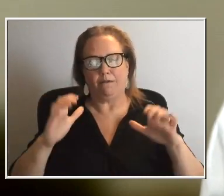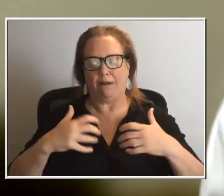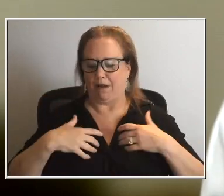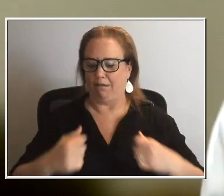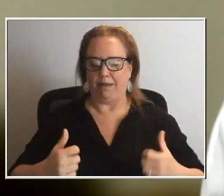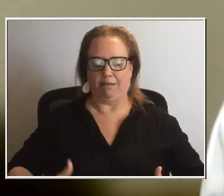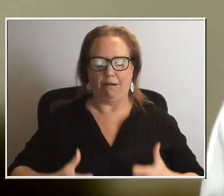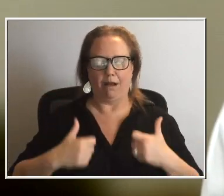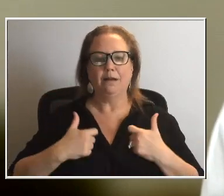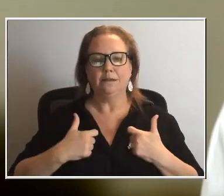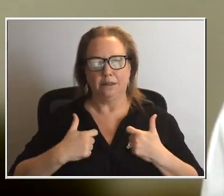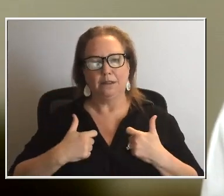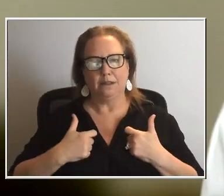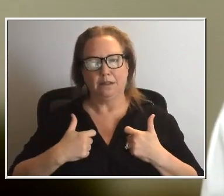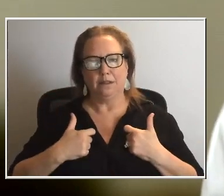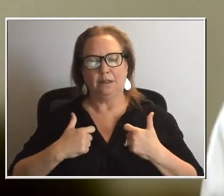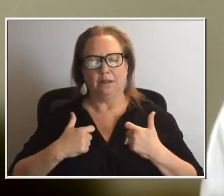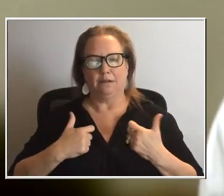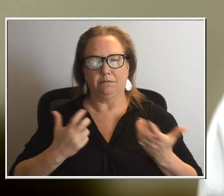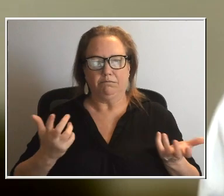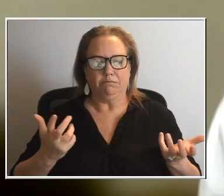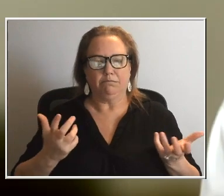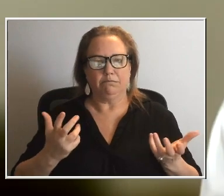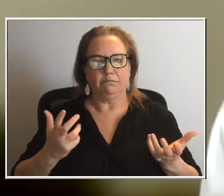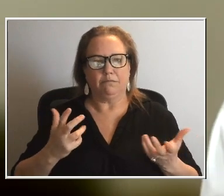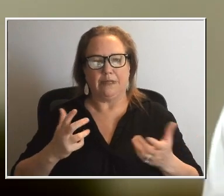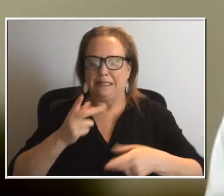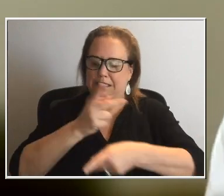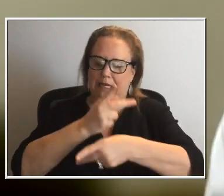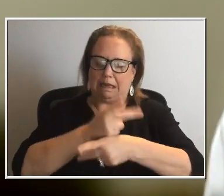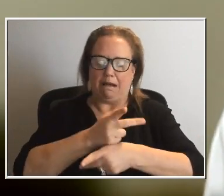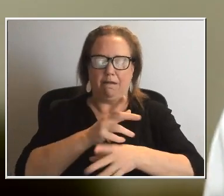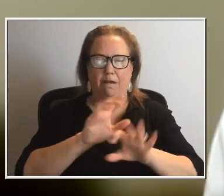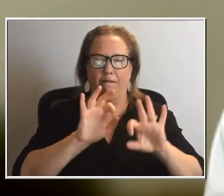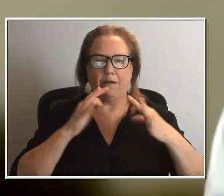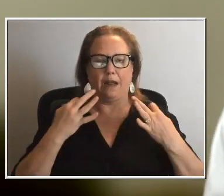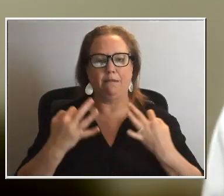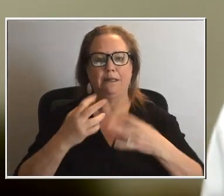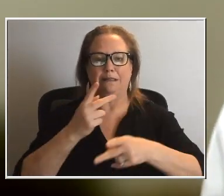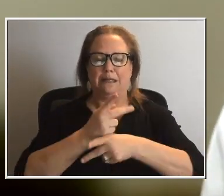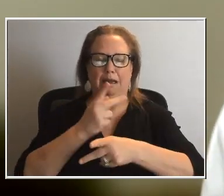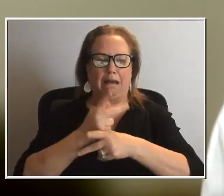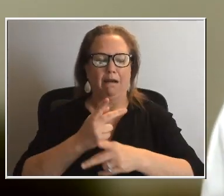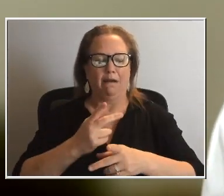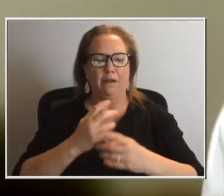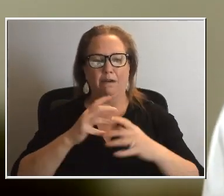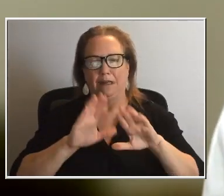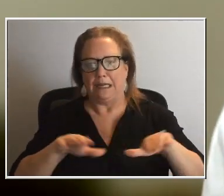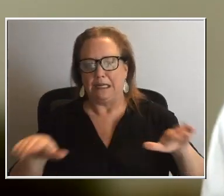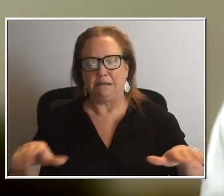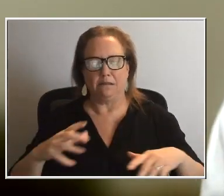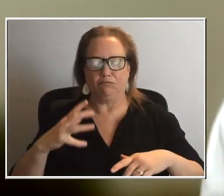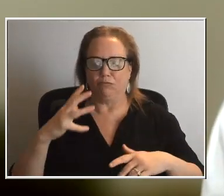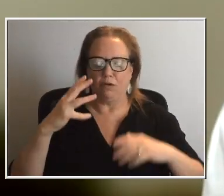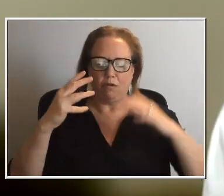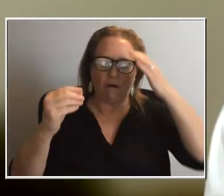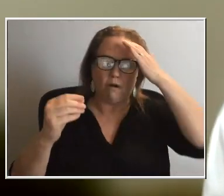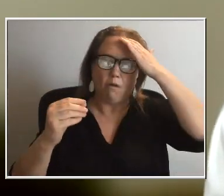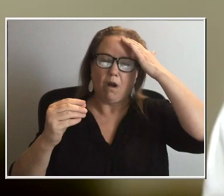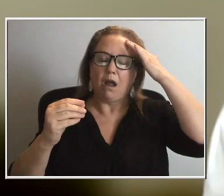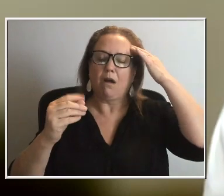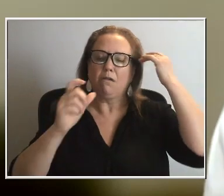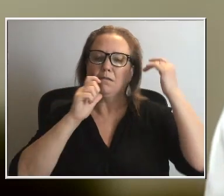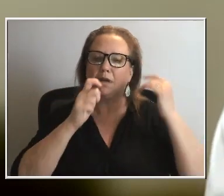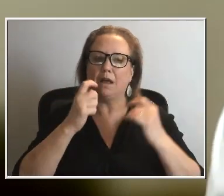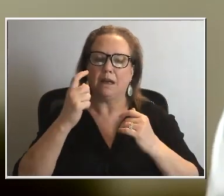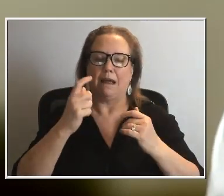and contribute and take care of their kids, take care of their loved ones, just go out not having